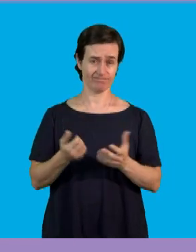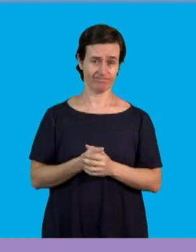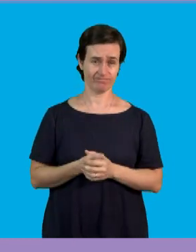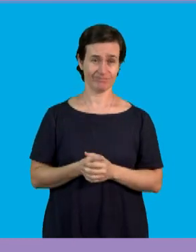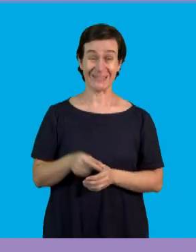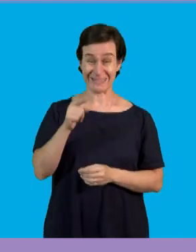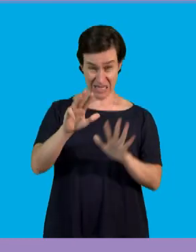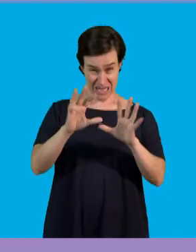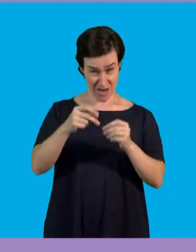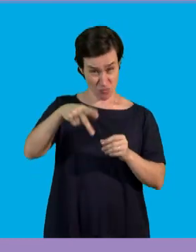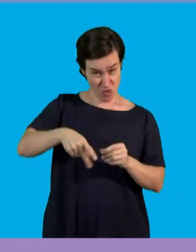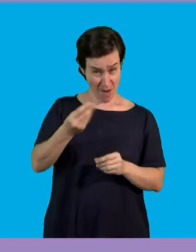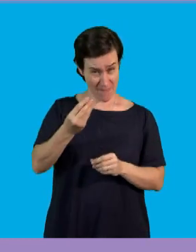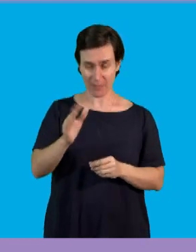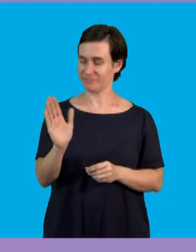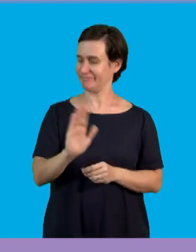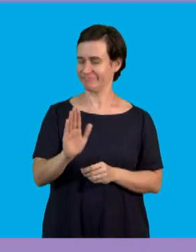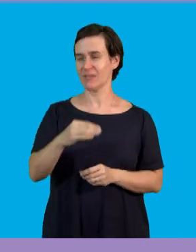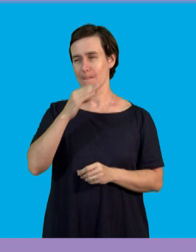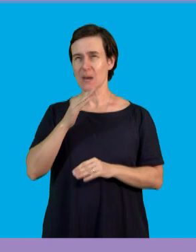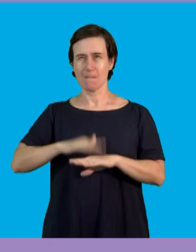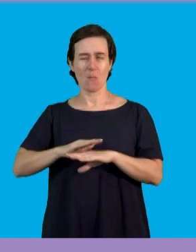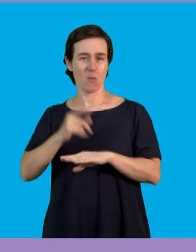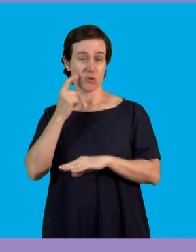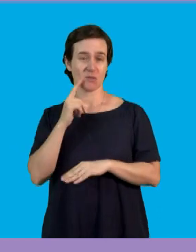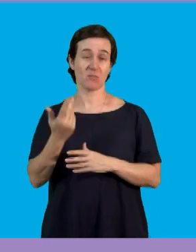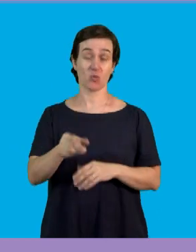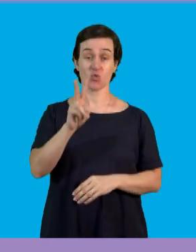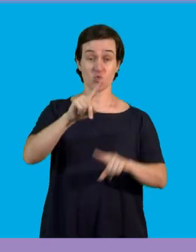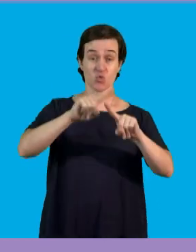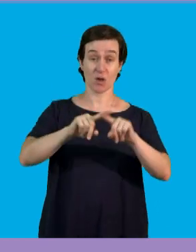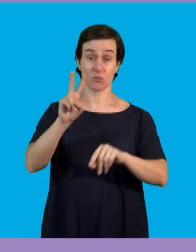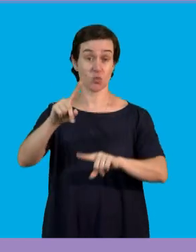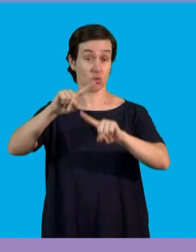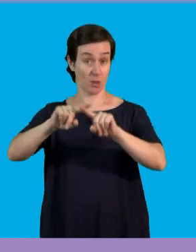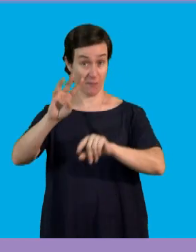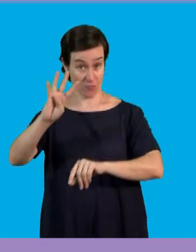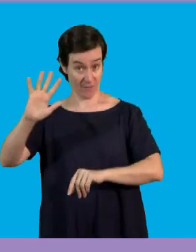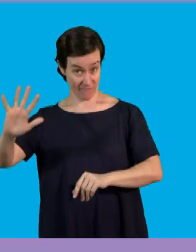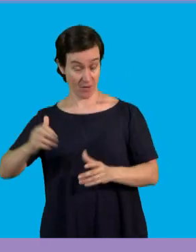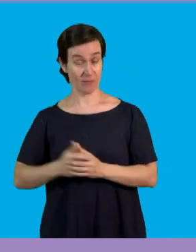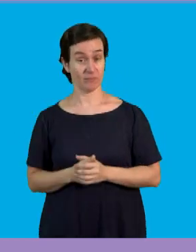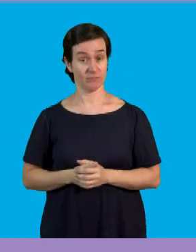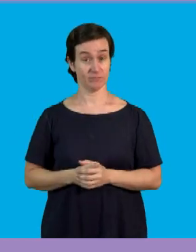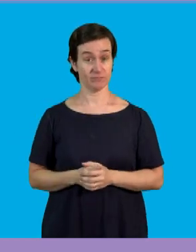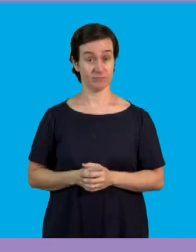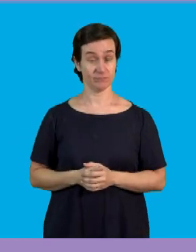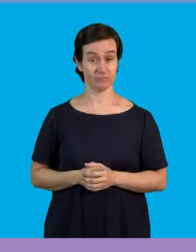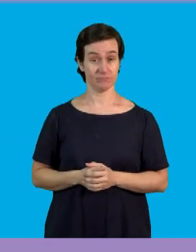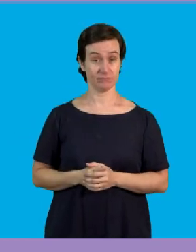90. But then 90 is not a prime number, so that is 2 multiplied by 2 multiplied by